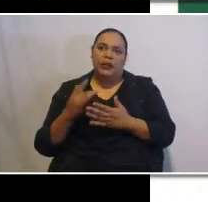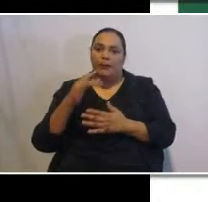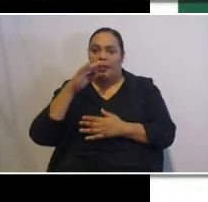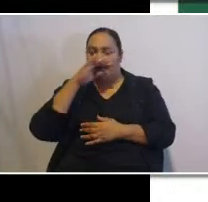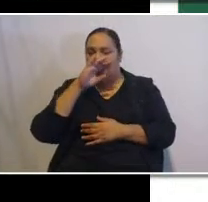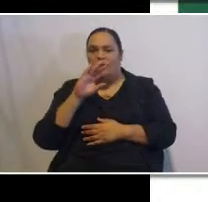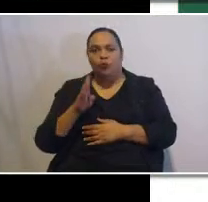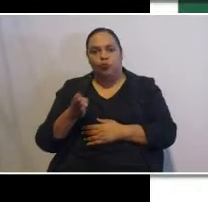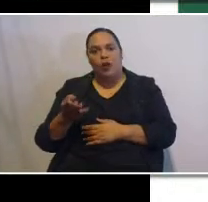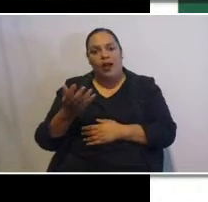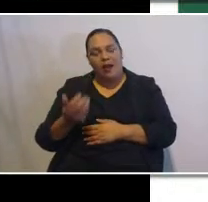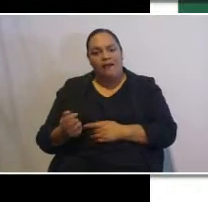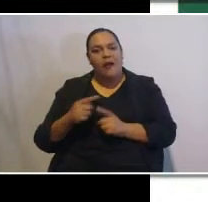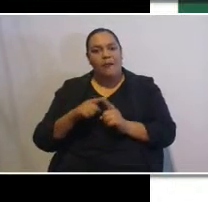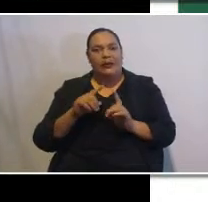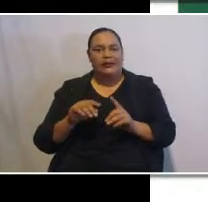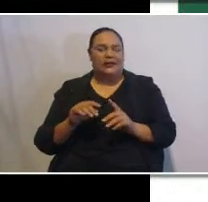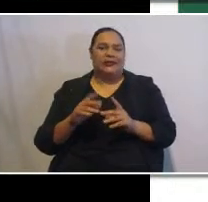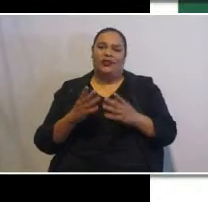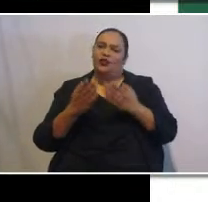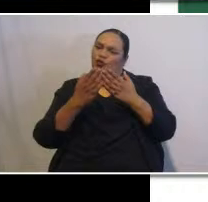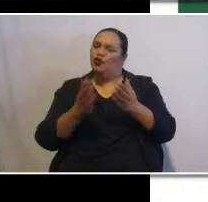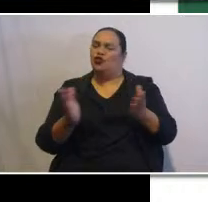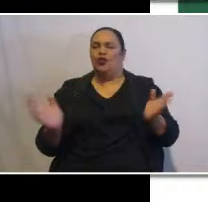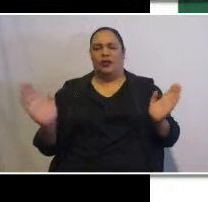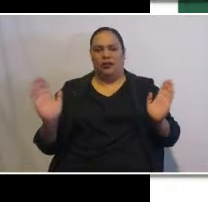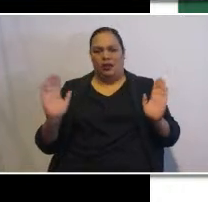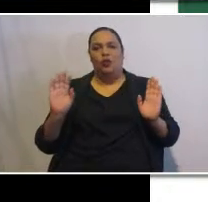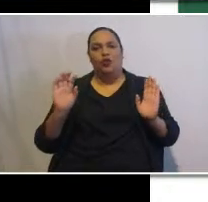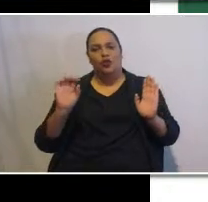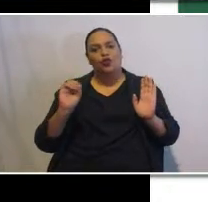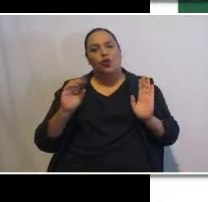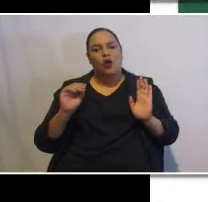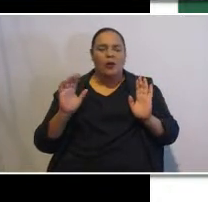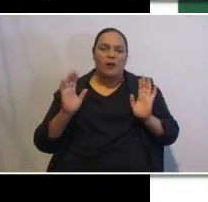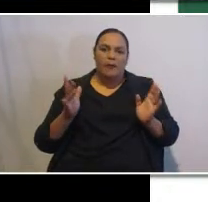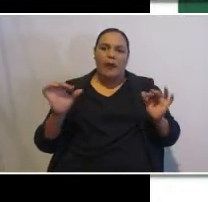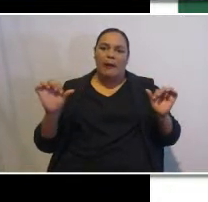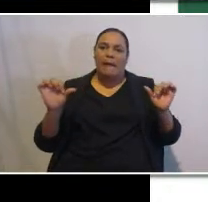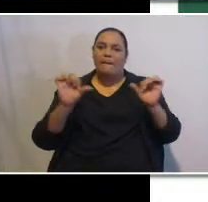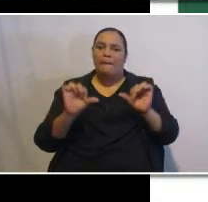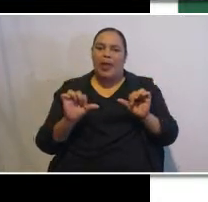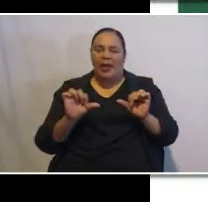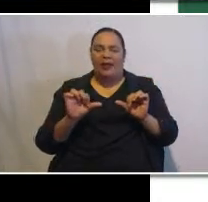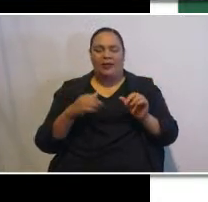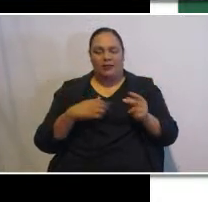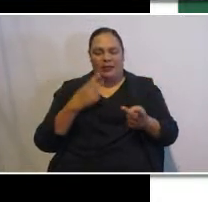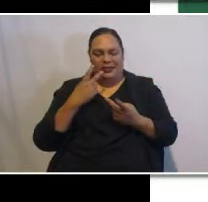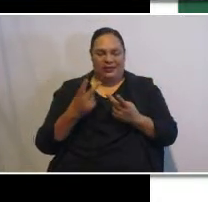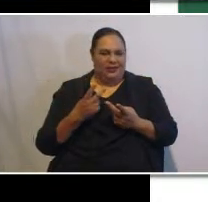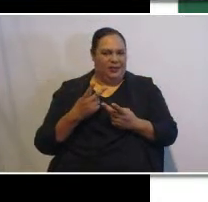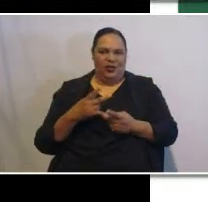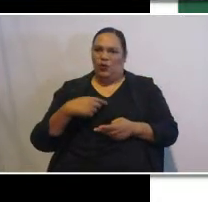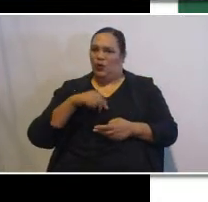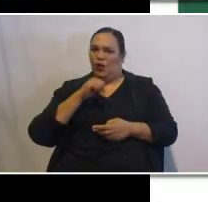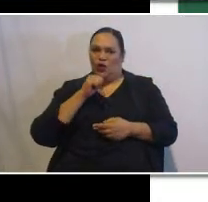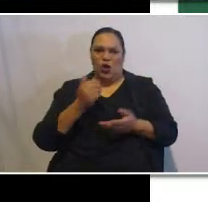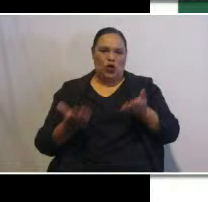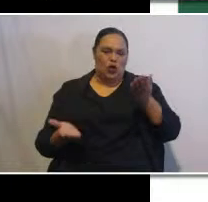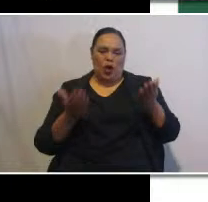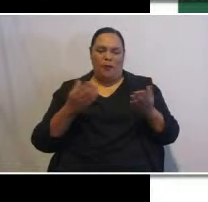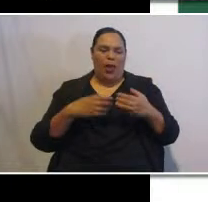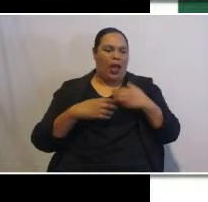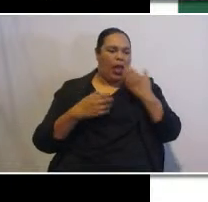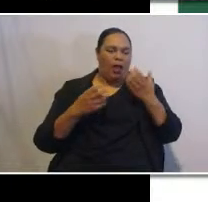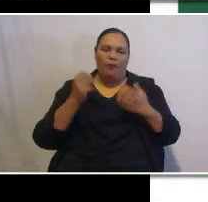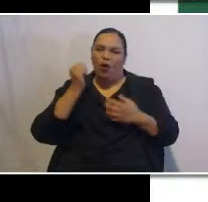but I mean, this was very general. So just back of the envelope, it seems to me that we are not comparing apples and